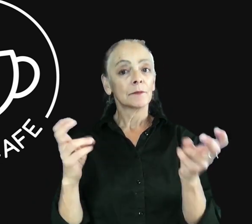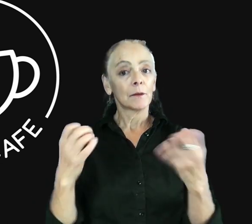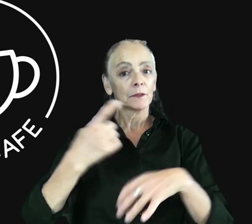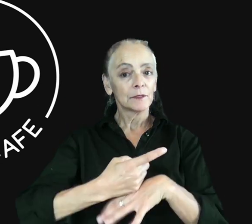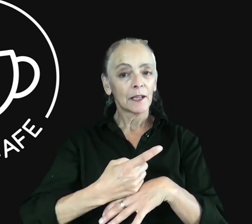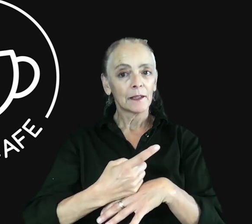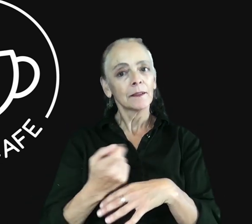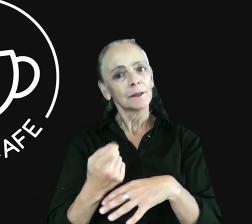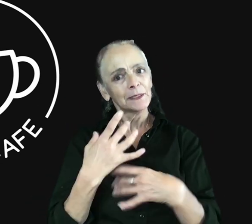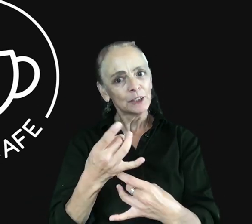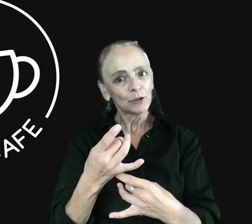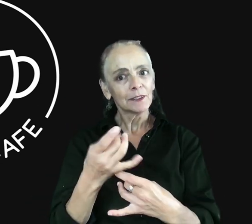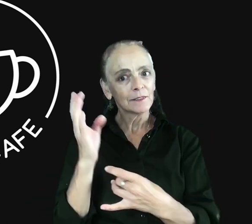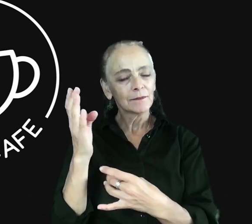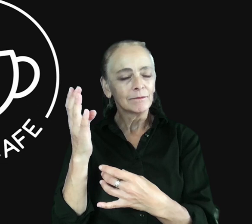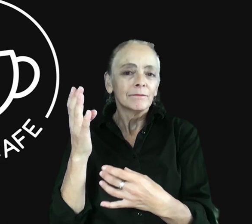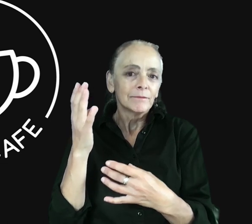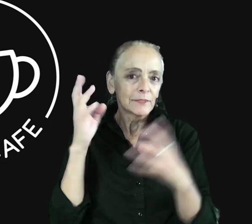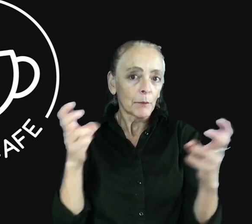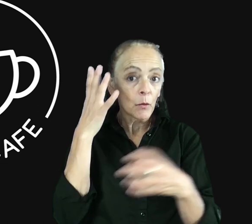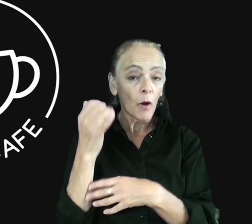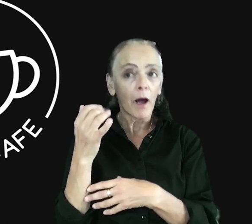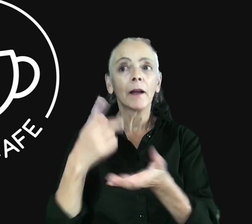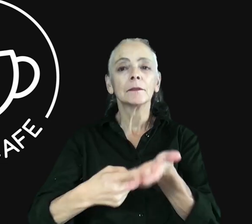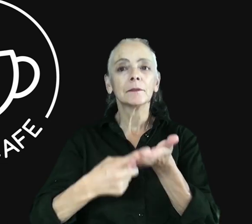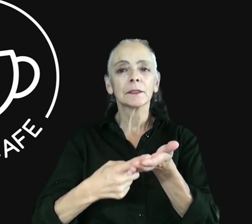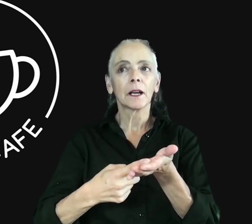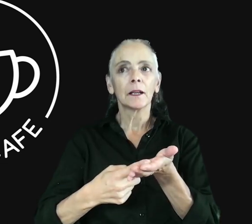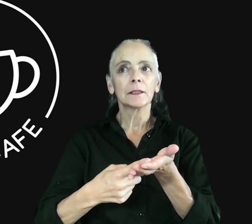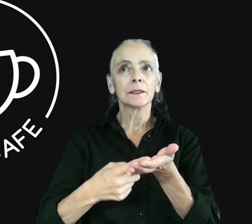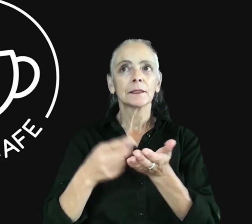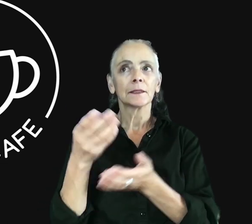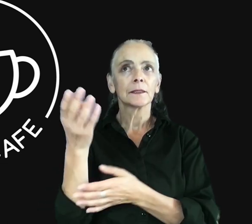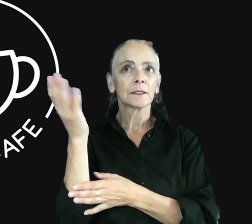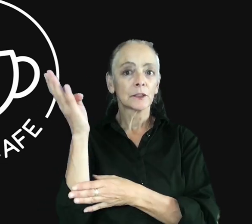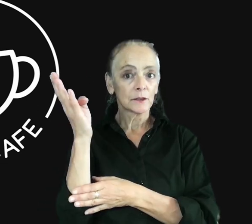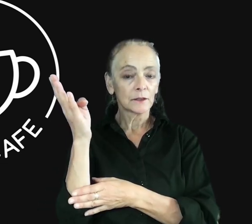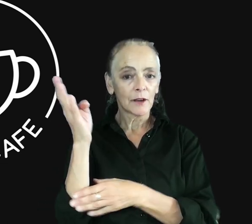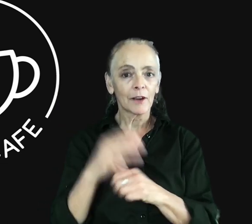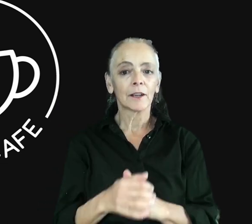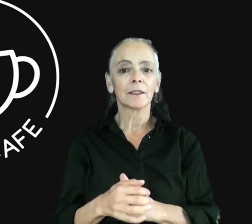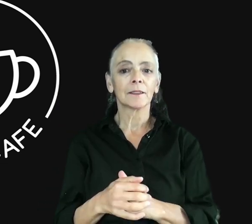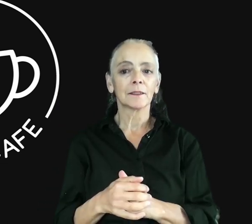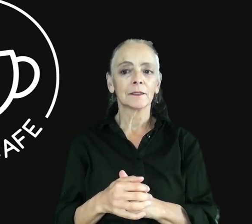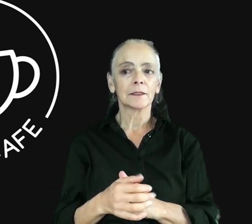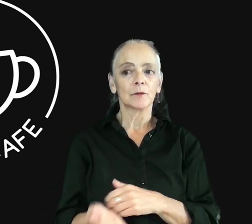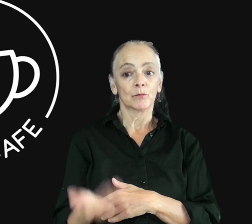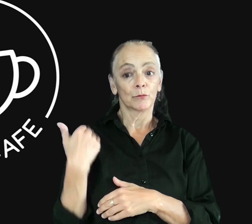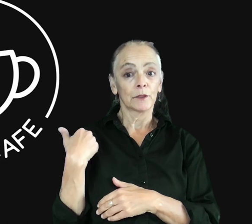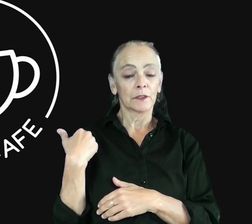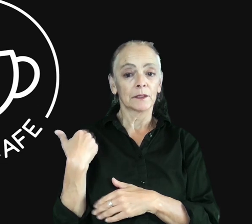is is a little bit of an interesting one because we're actually going to be discussing a talk that was previously